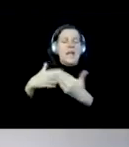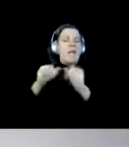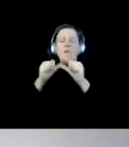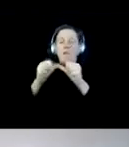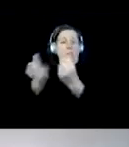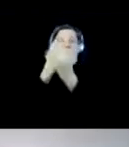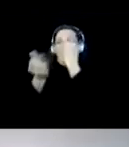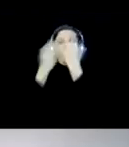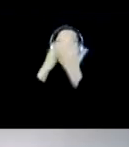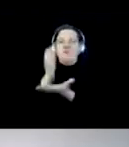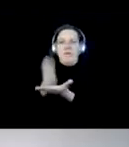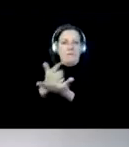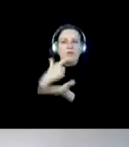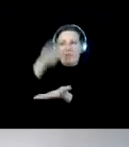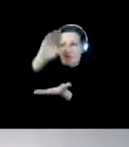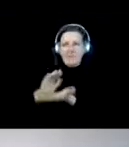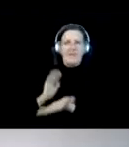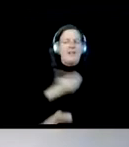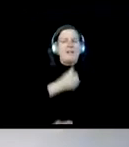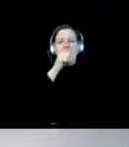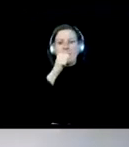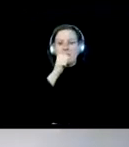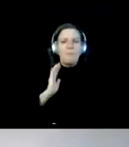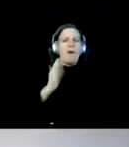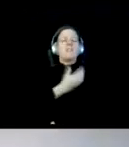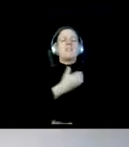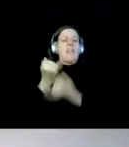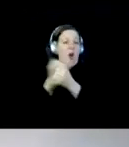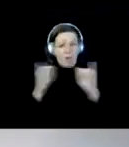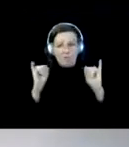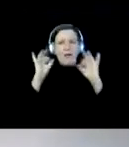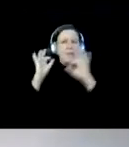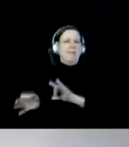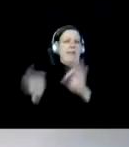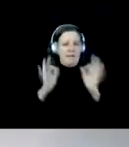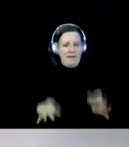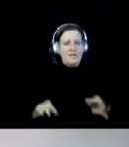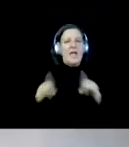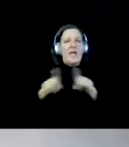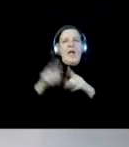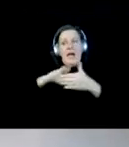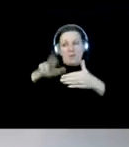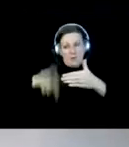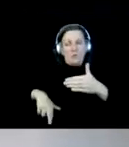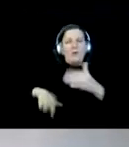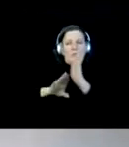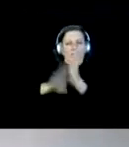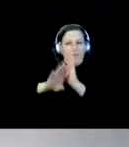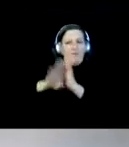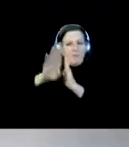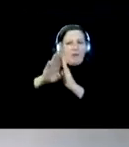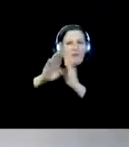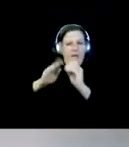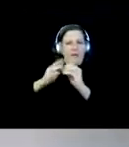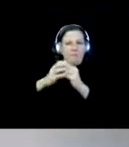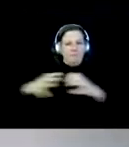our privacy and agency as a result of burgeoning technologies. And this idea of